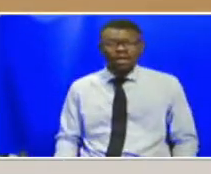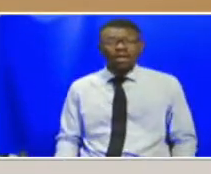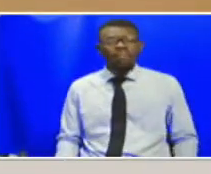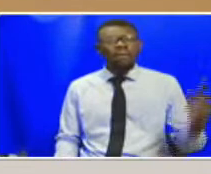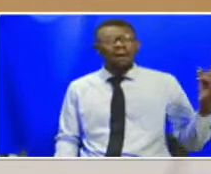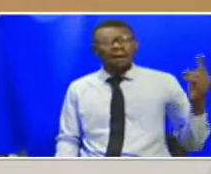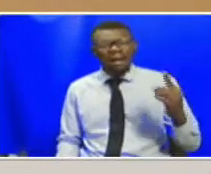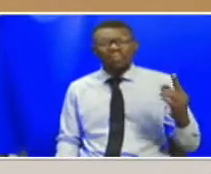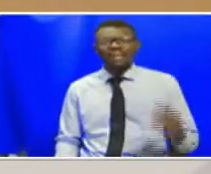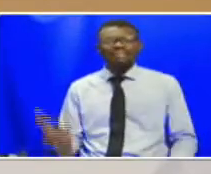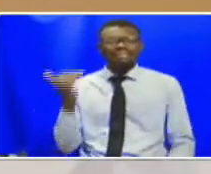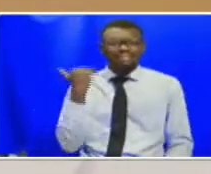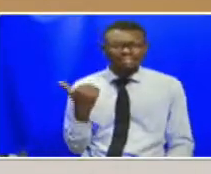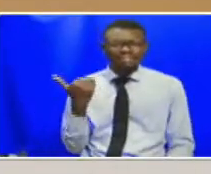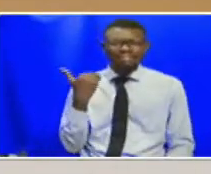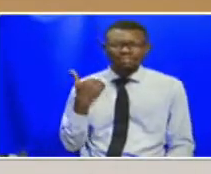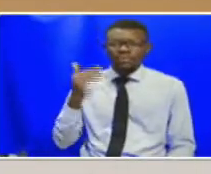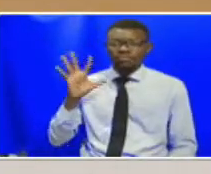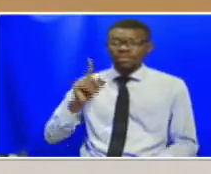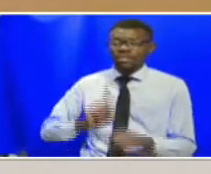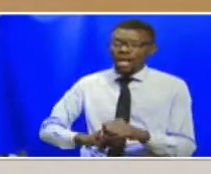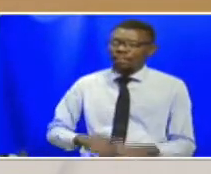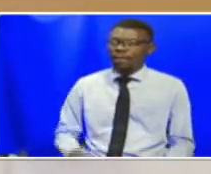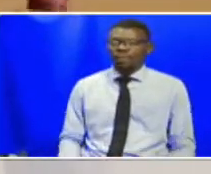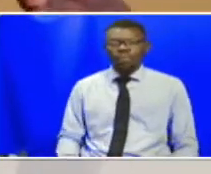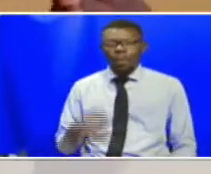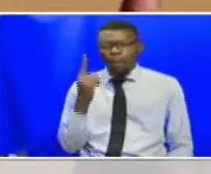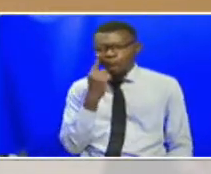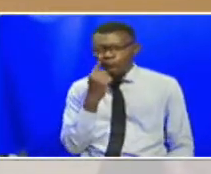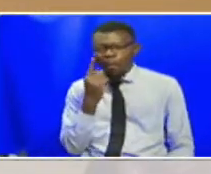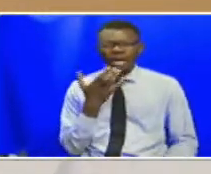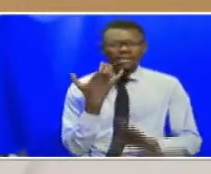than five times he's been at my home.